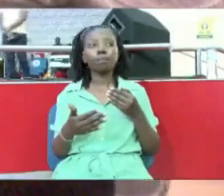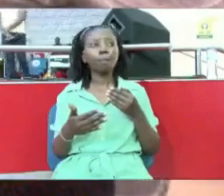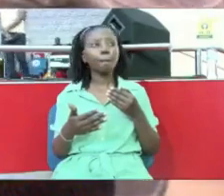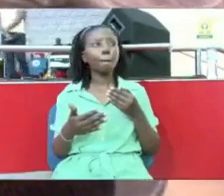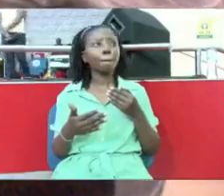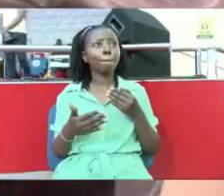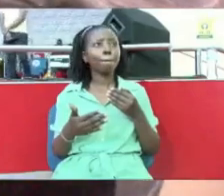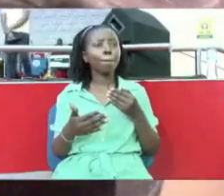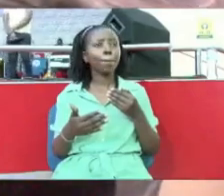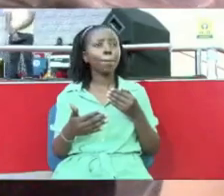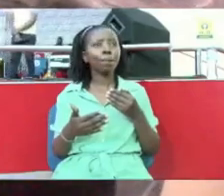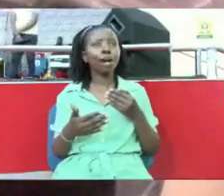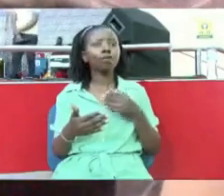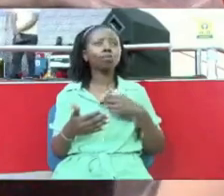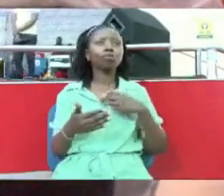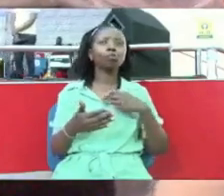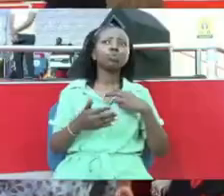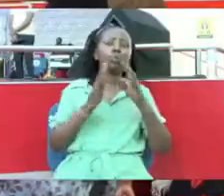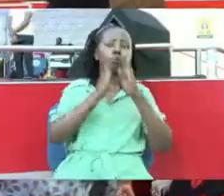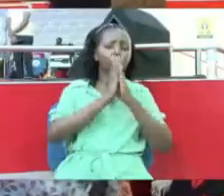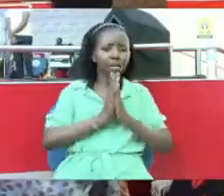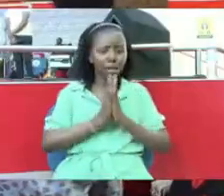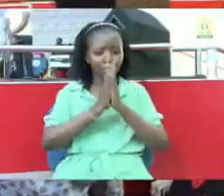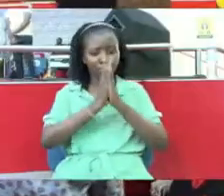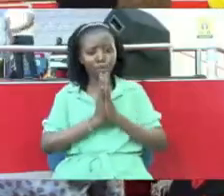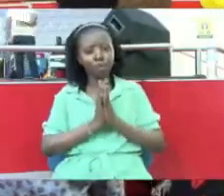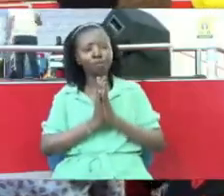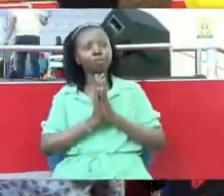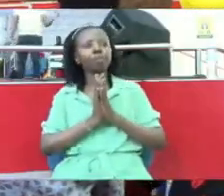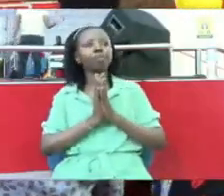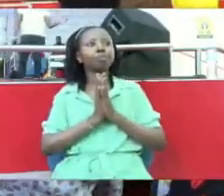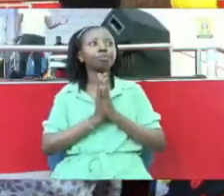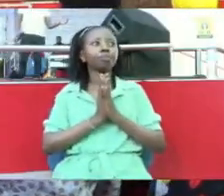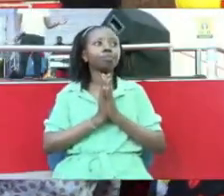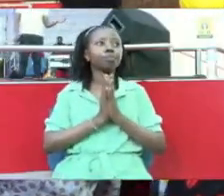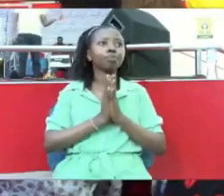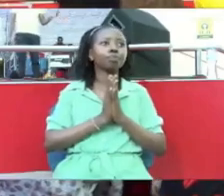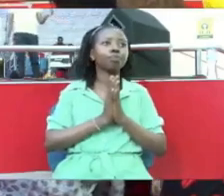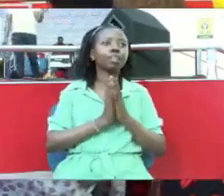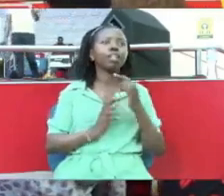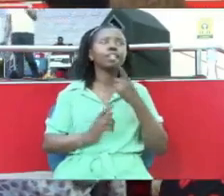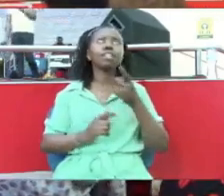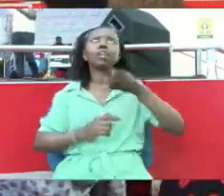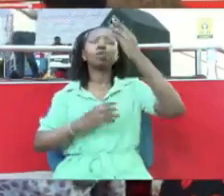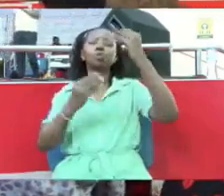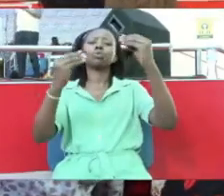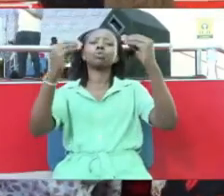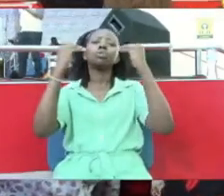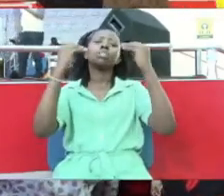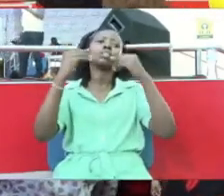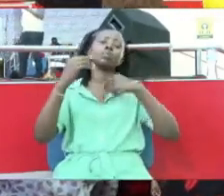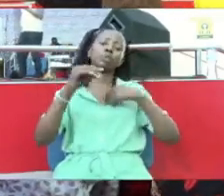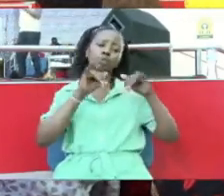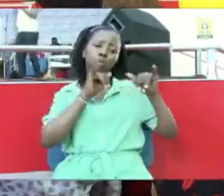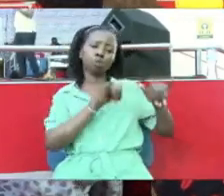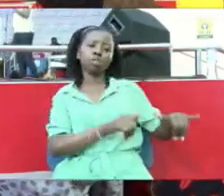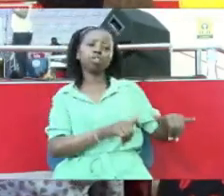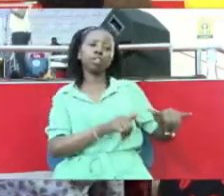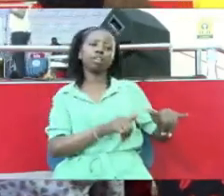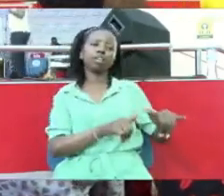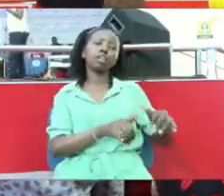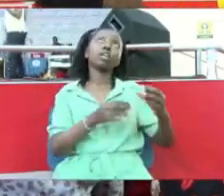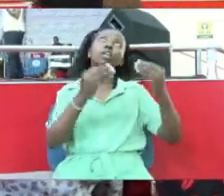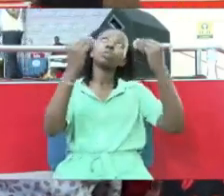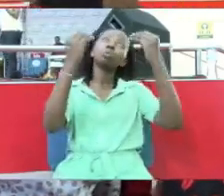Come on, just lift your voice and tell him, Lord, endelea kuinua sauti yako. Teach me to linger. Teach me to linger